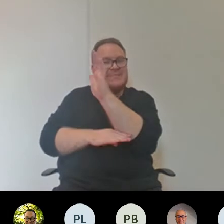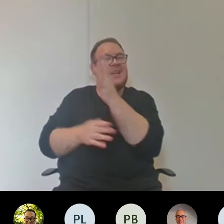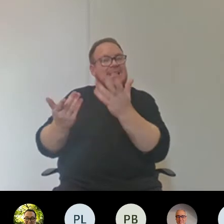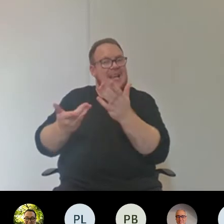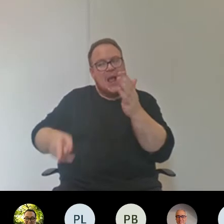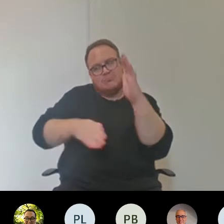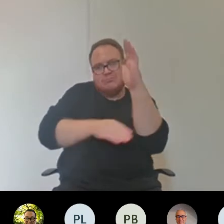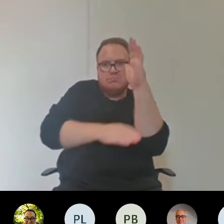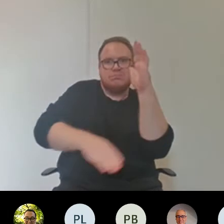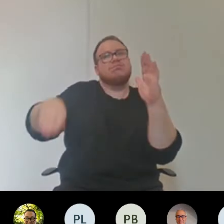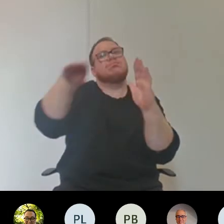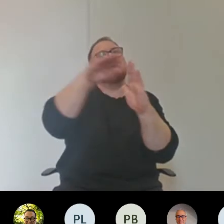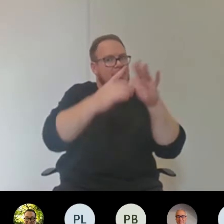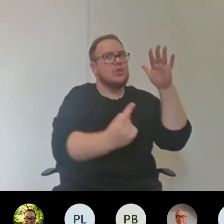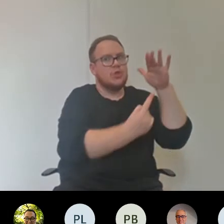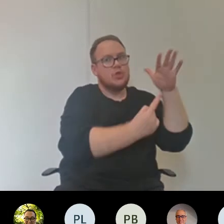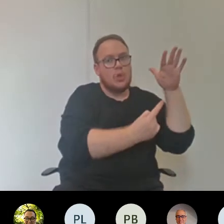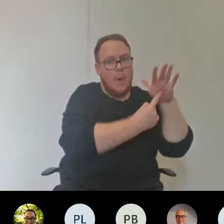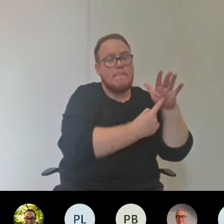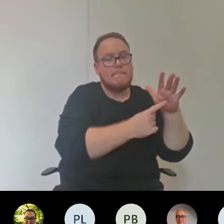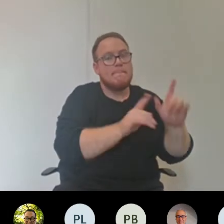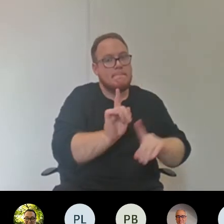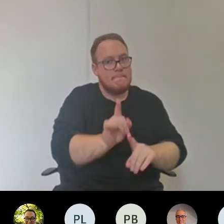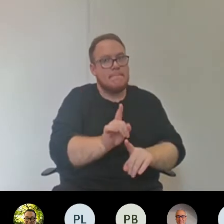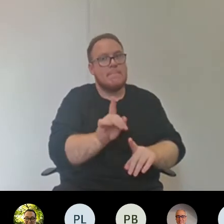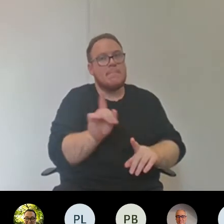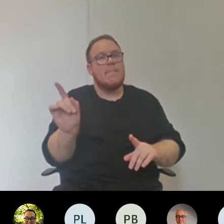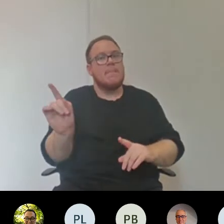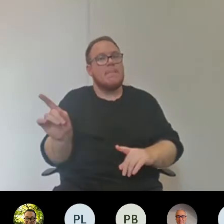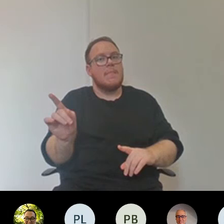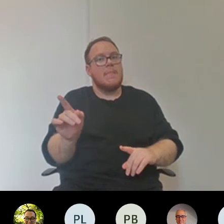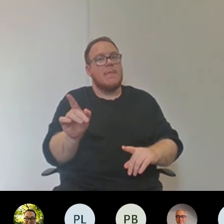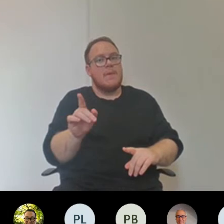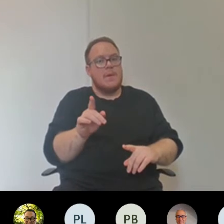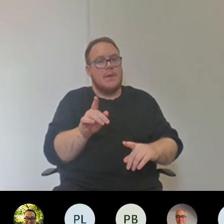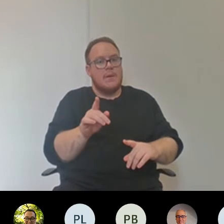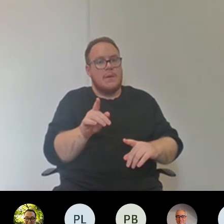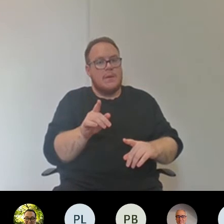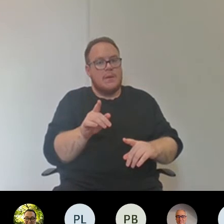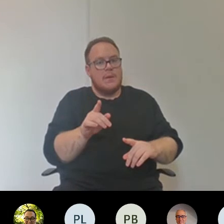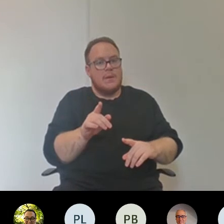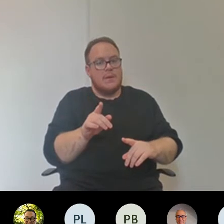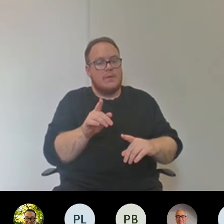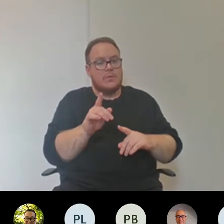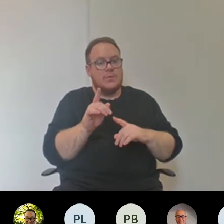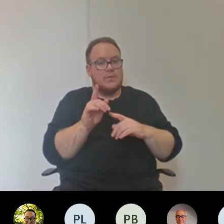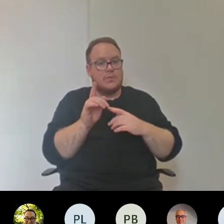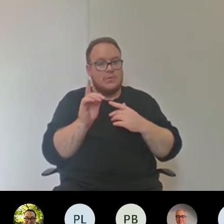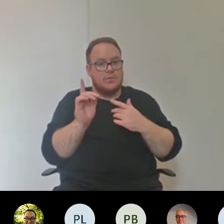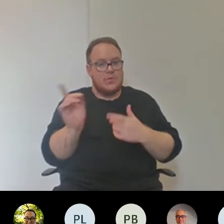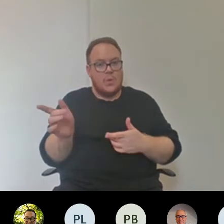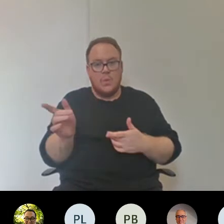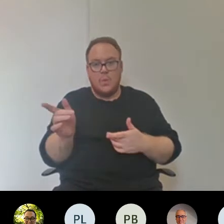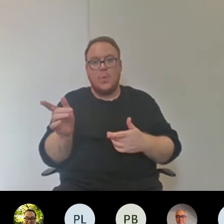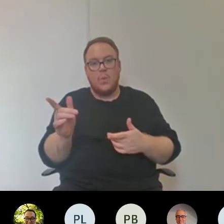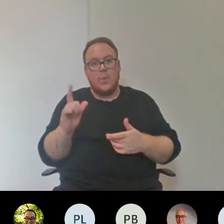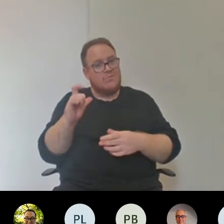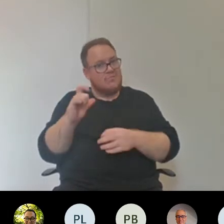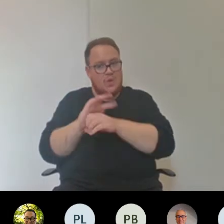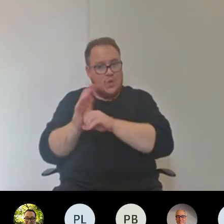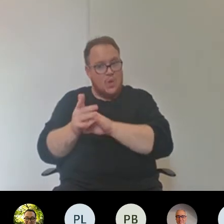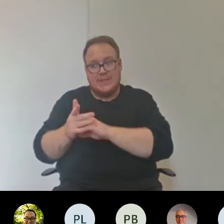heard through the various presentations, we are very keen that parity of esteem is something that we'll maintain as we come out of COVID. And it's